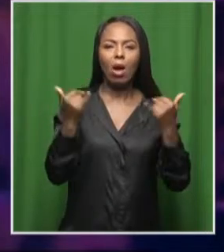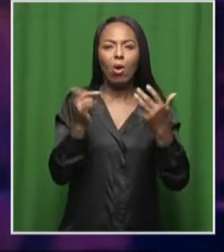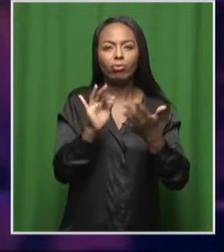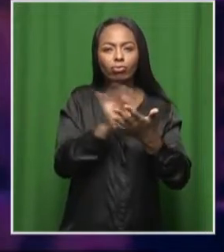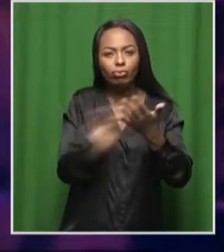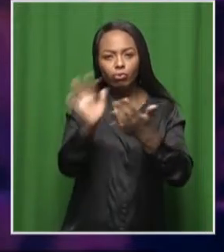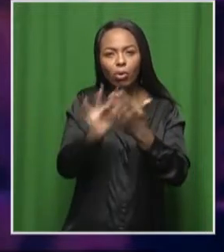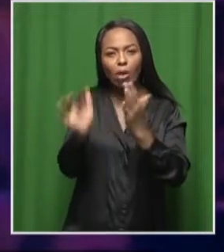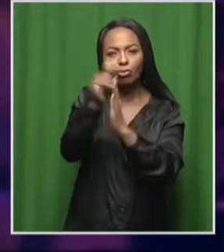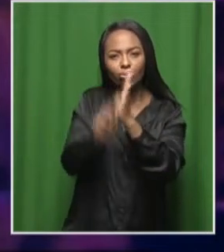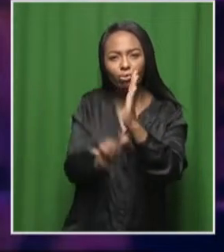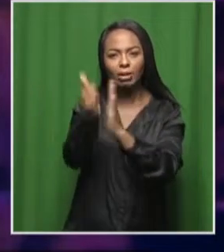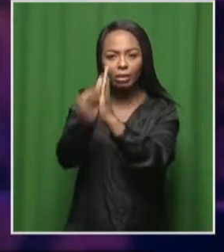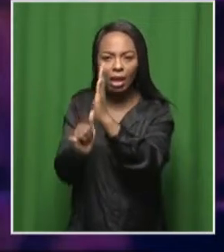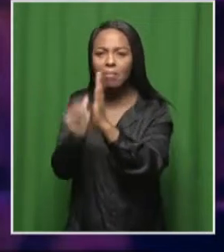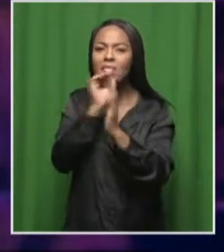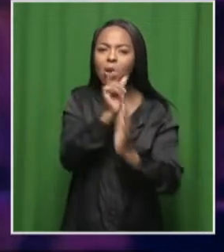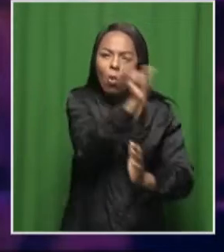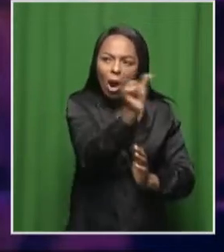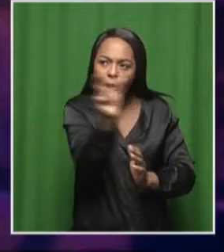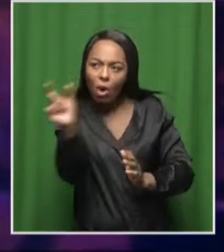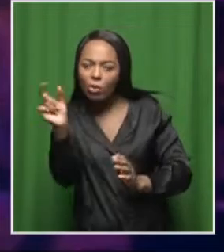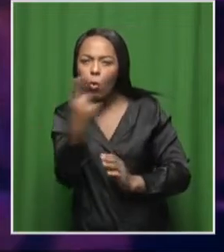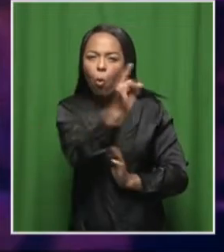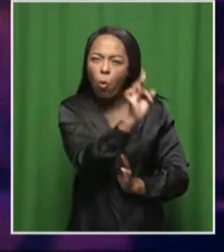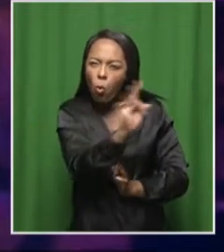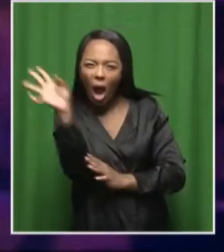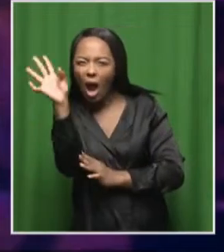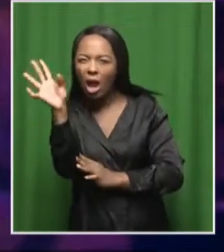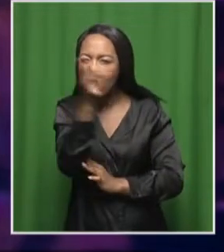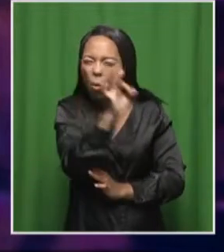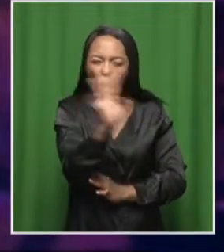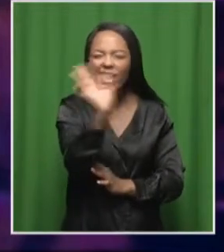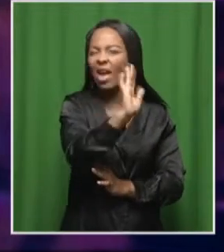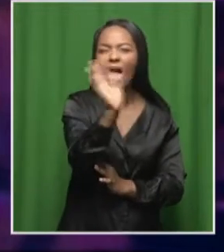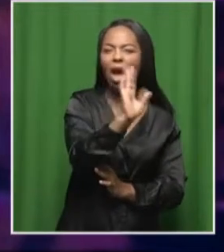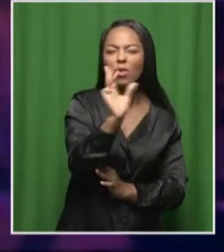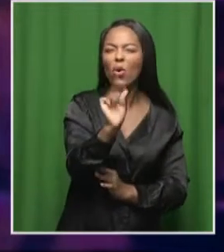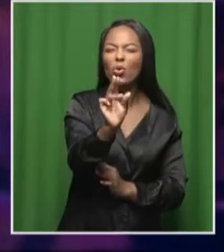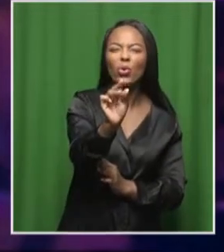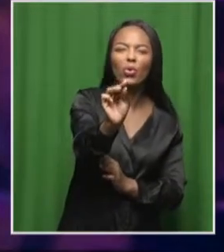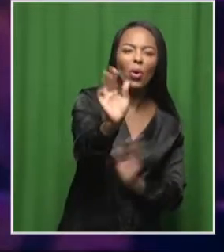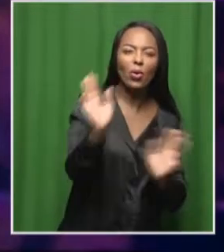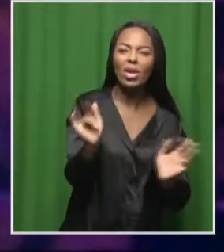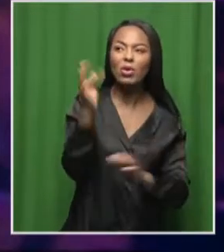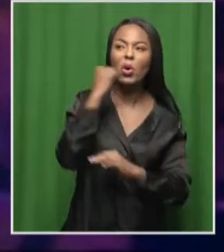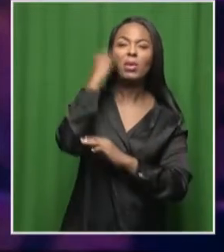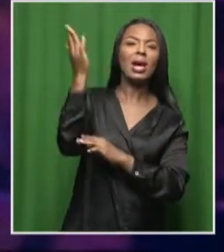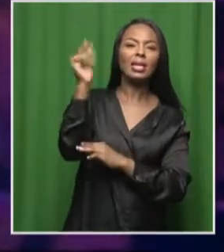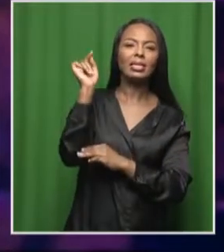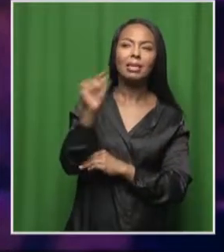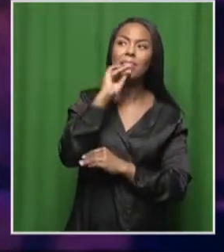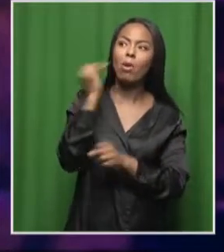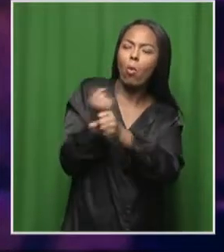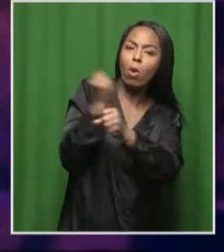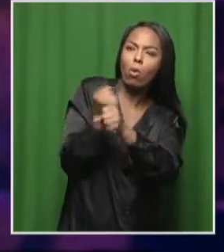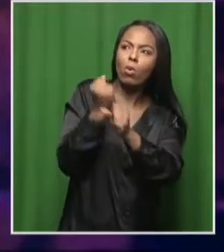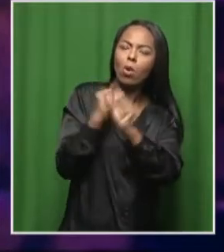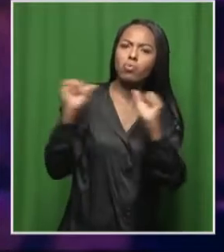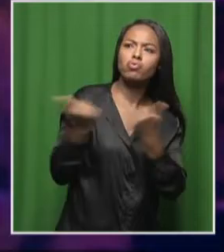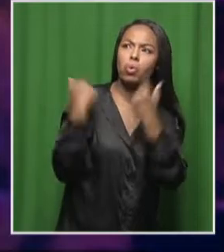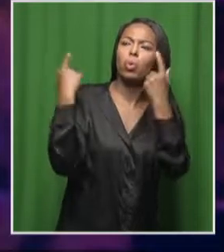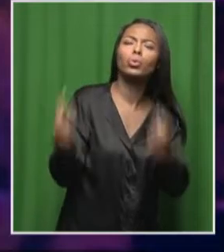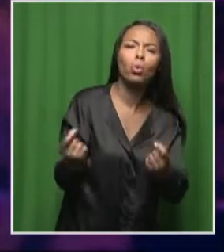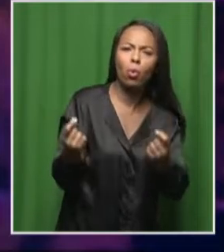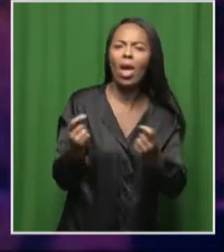don't even want the actors to add one word. You just say no, it doesn't. We don't need that, because the work is so well done.